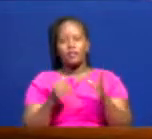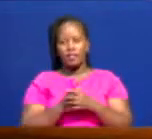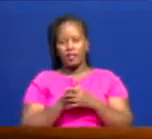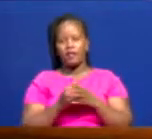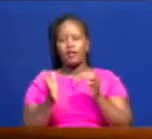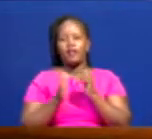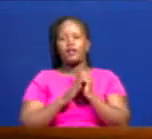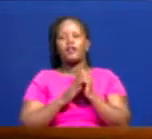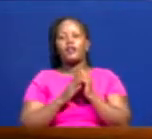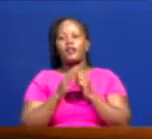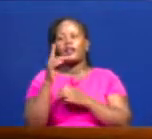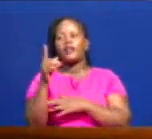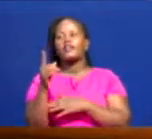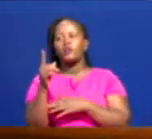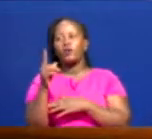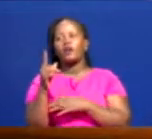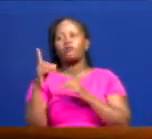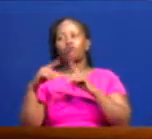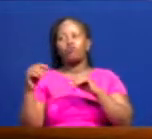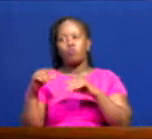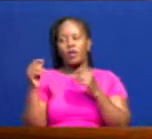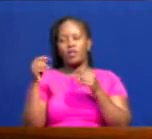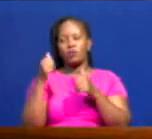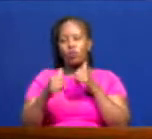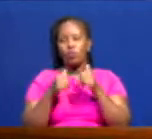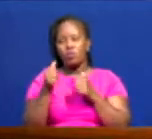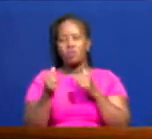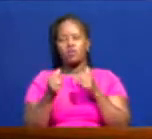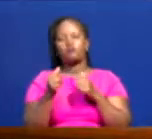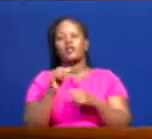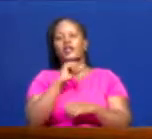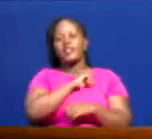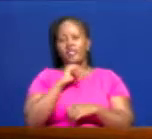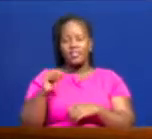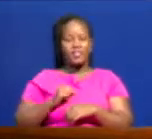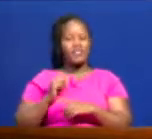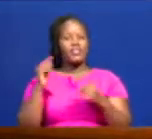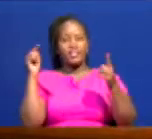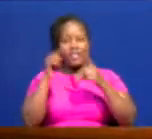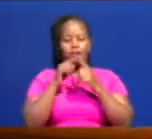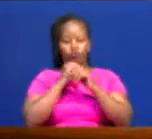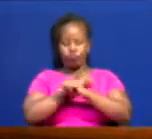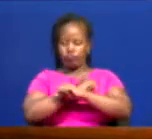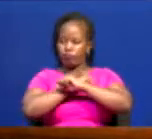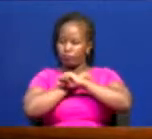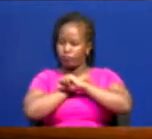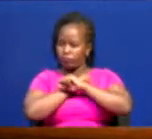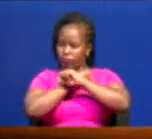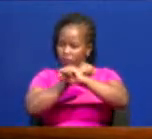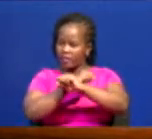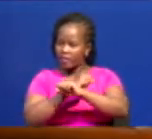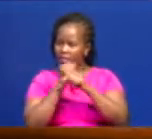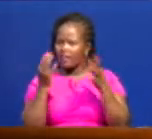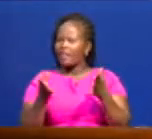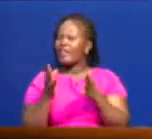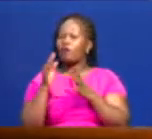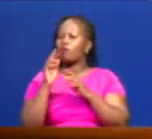91, the word is not promote. The Senate is there to protect. So the question should be, why